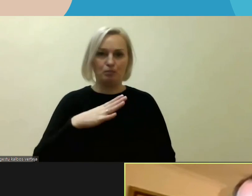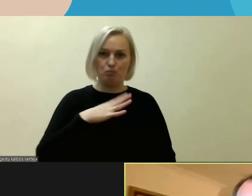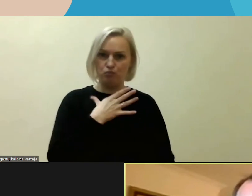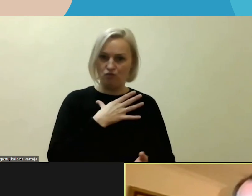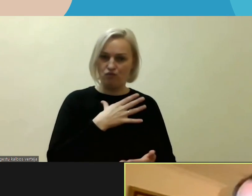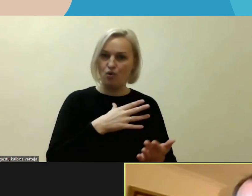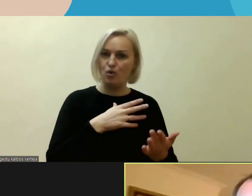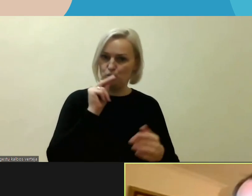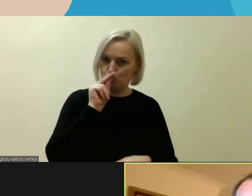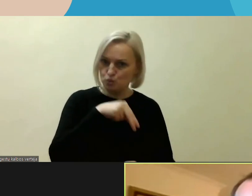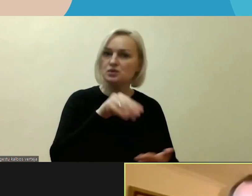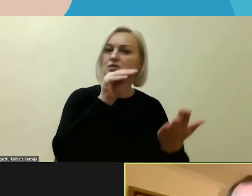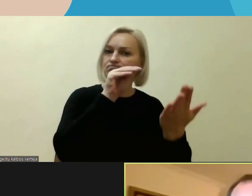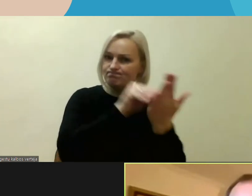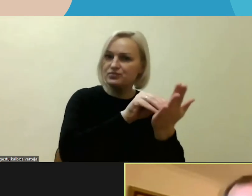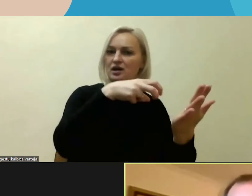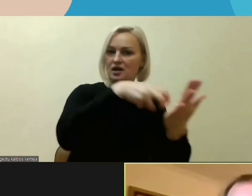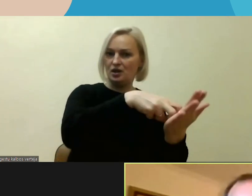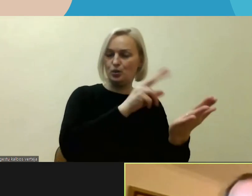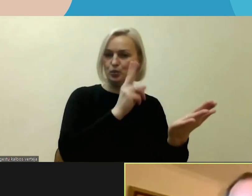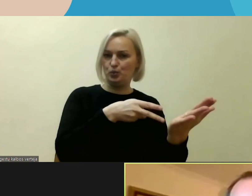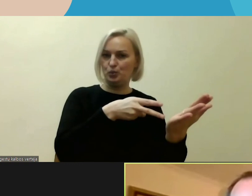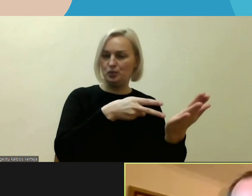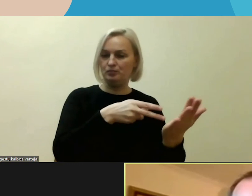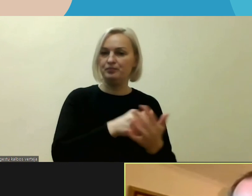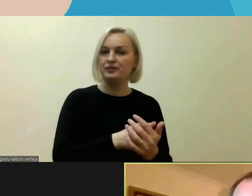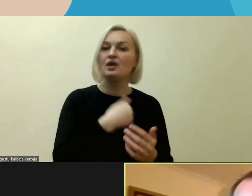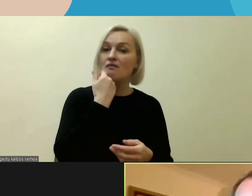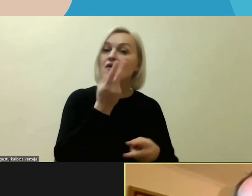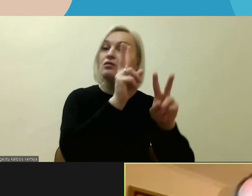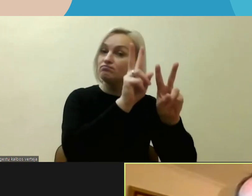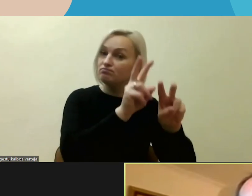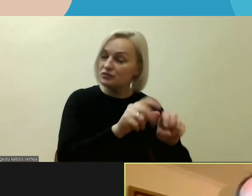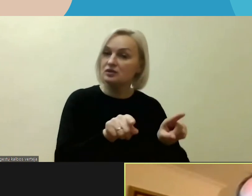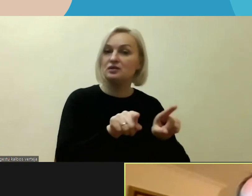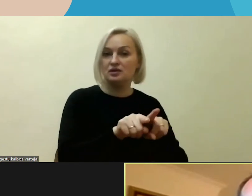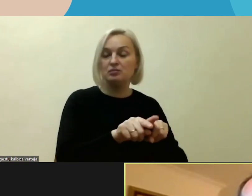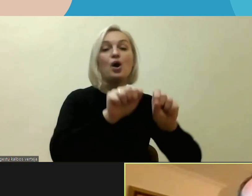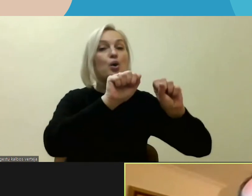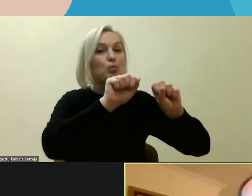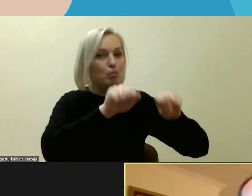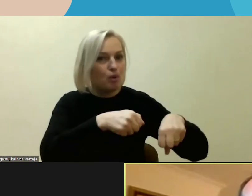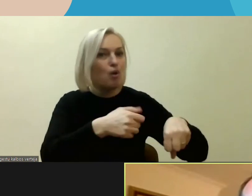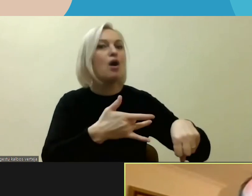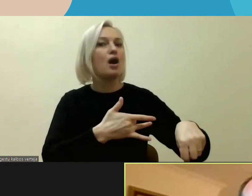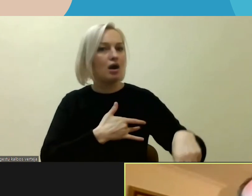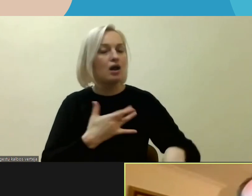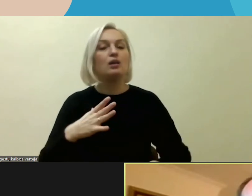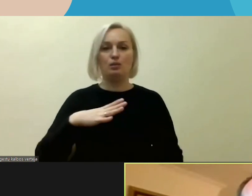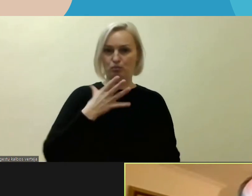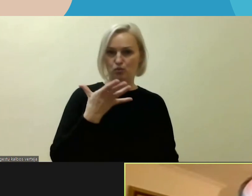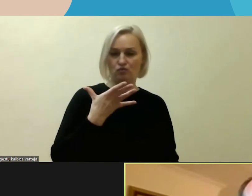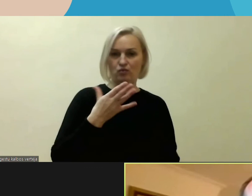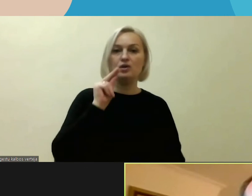possible hate element, and that this follows the report through the system, so that the